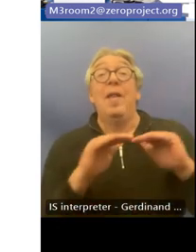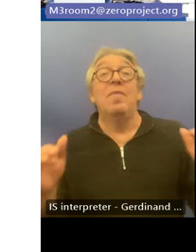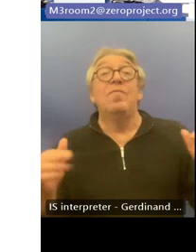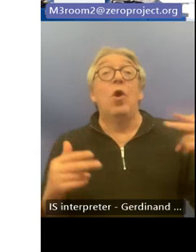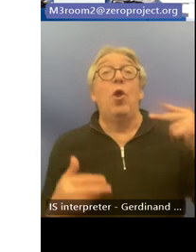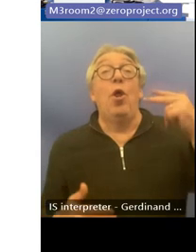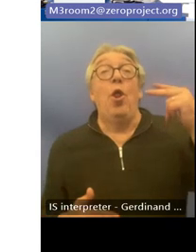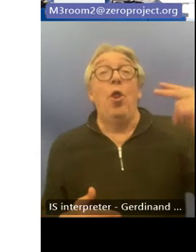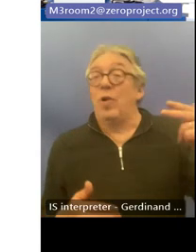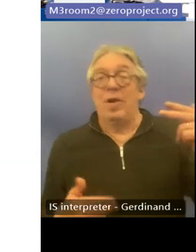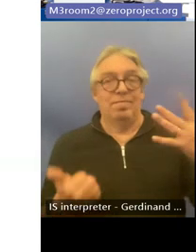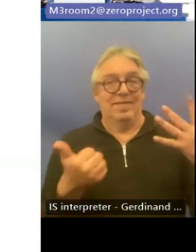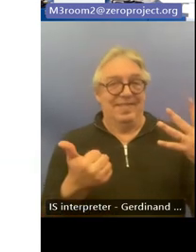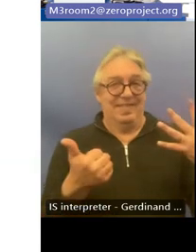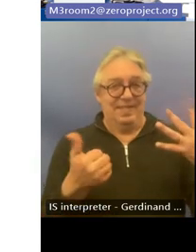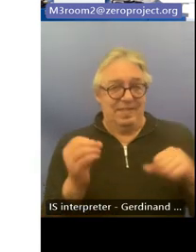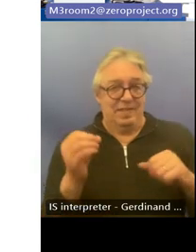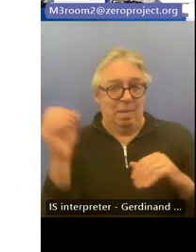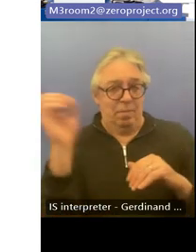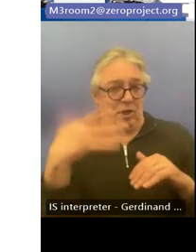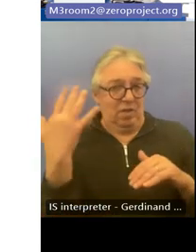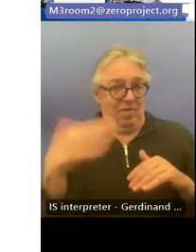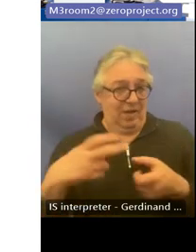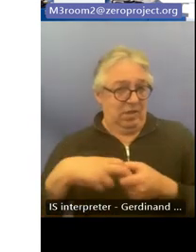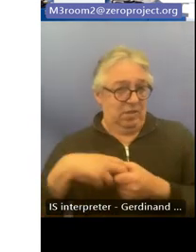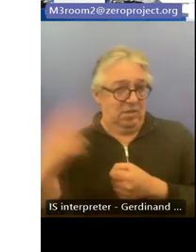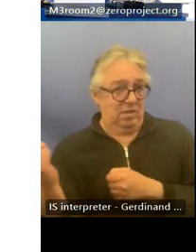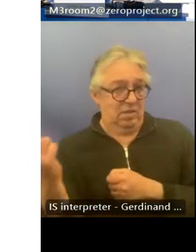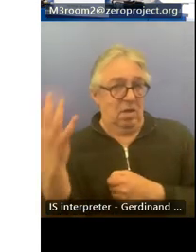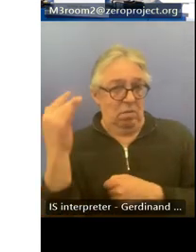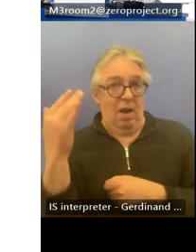accessibility education and also the non-accessible environment.